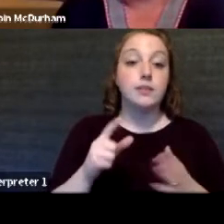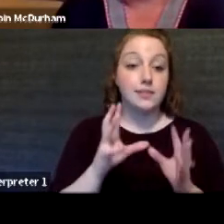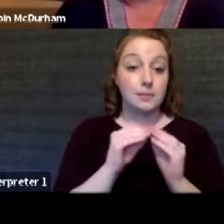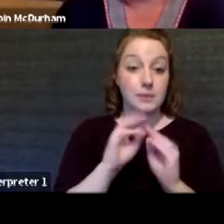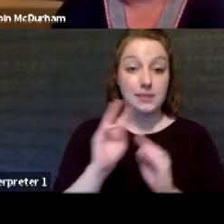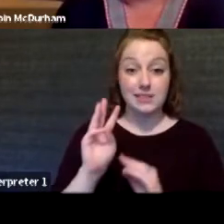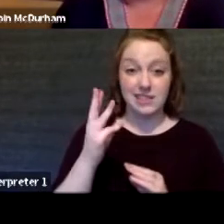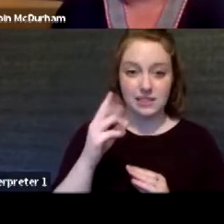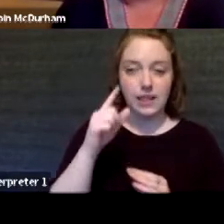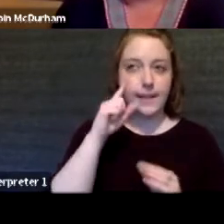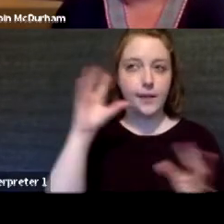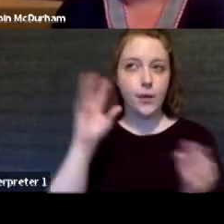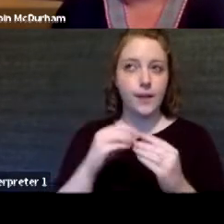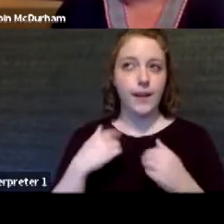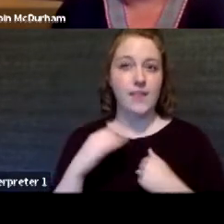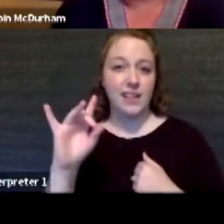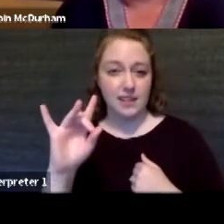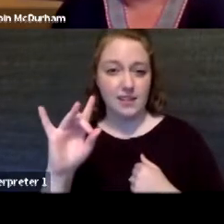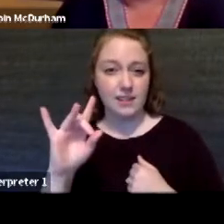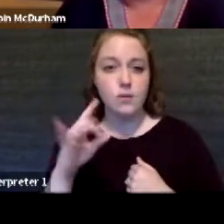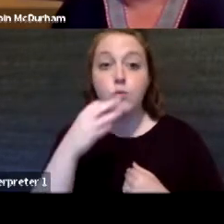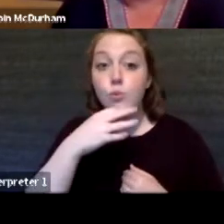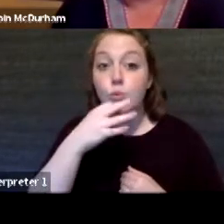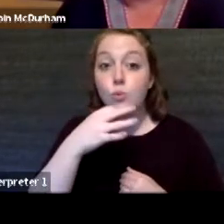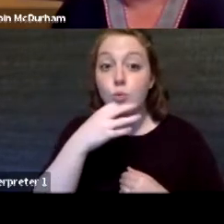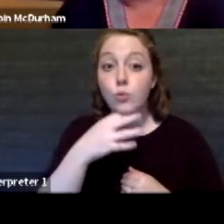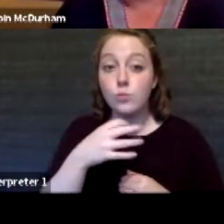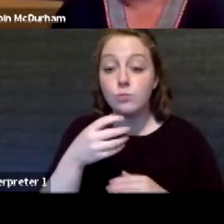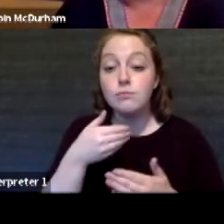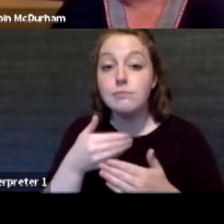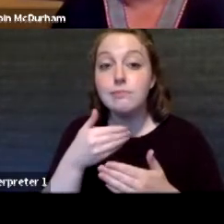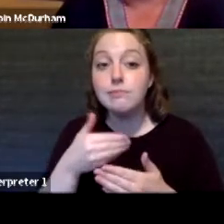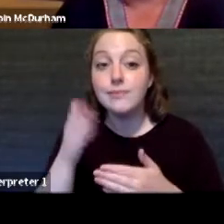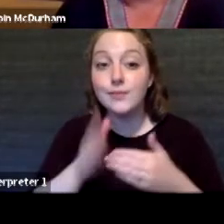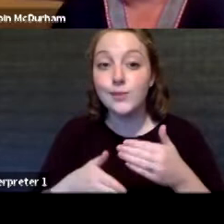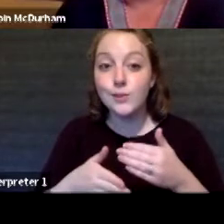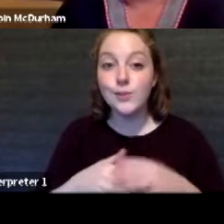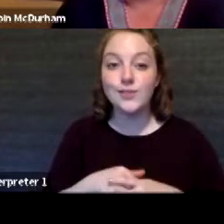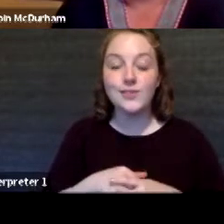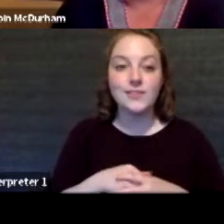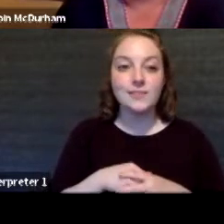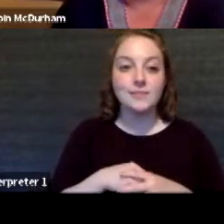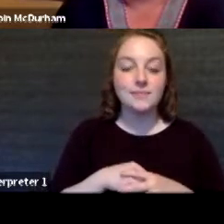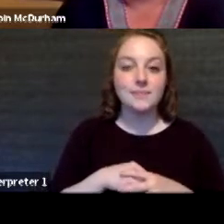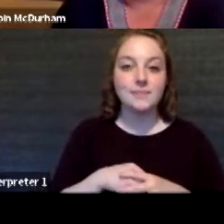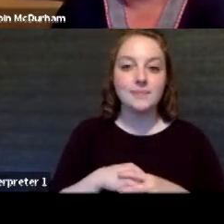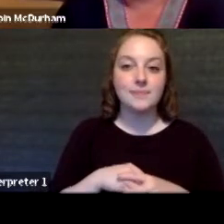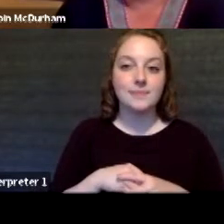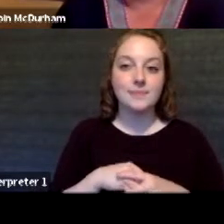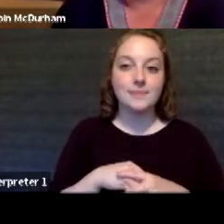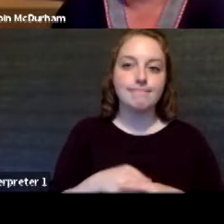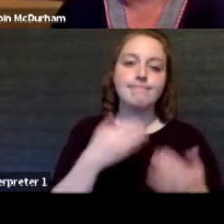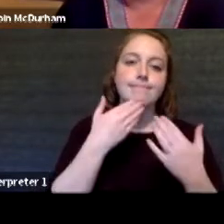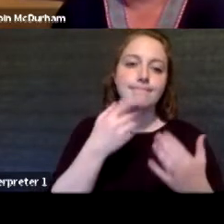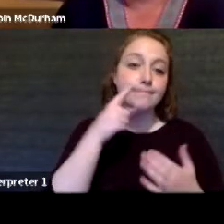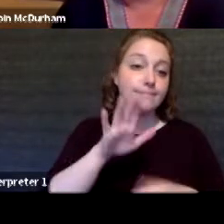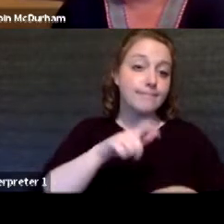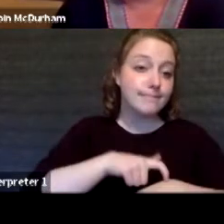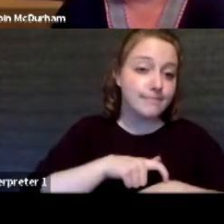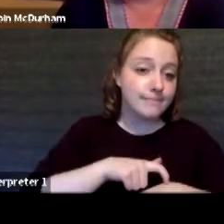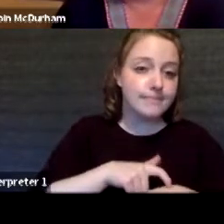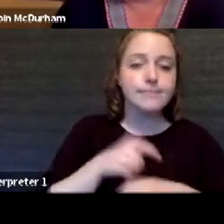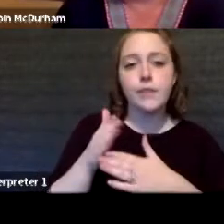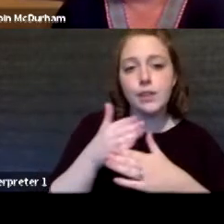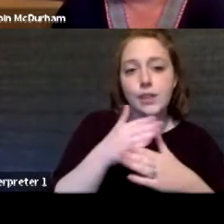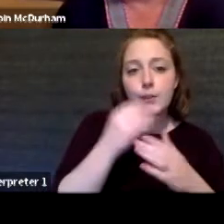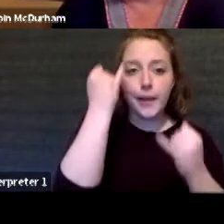eight, I believe. So, we're three-quarters of the way through the process after the night. And, again, thank you for your time commitment and sharing your ideas